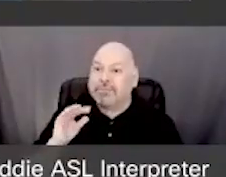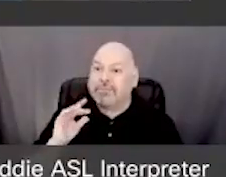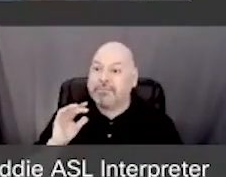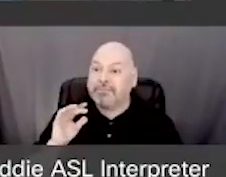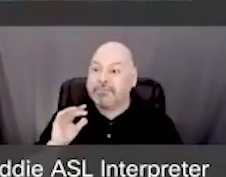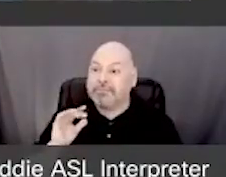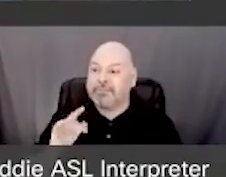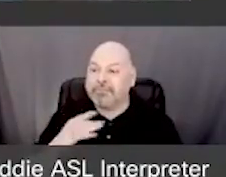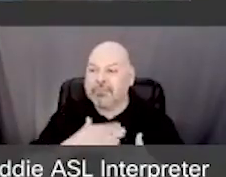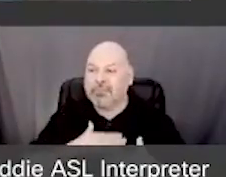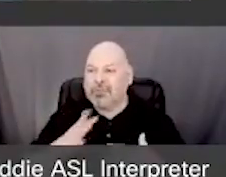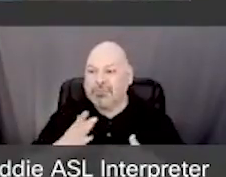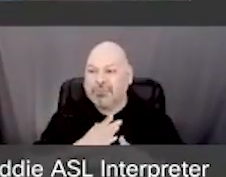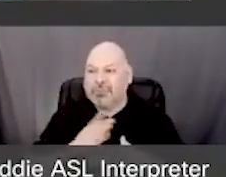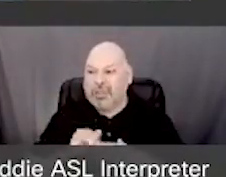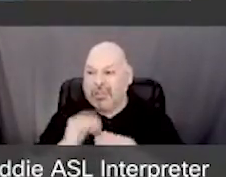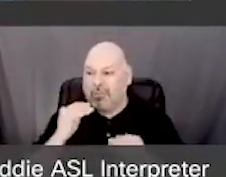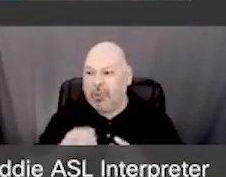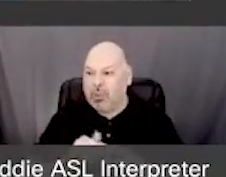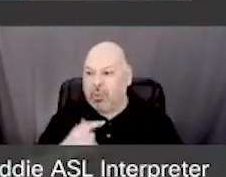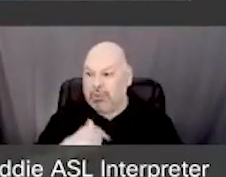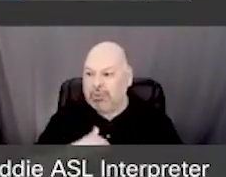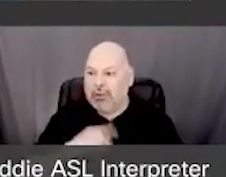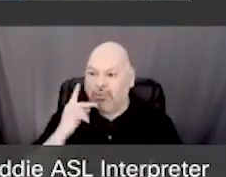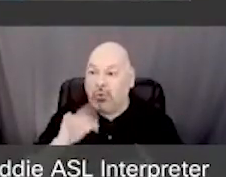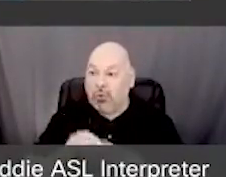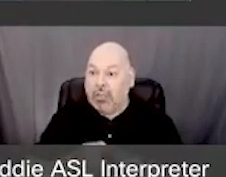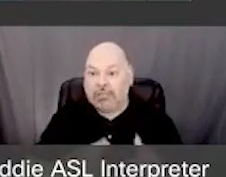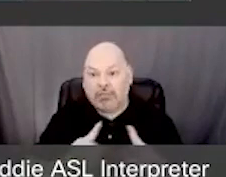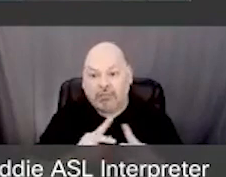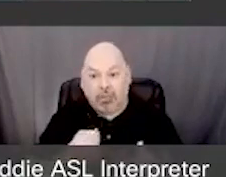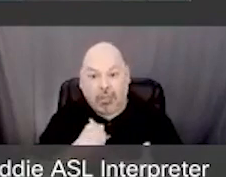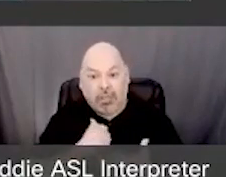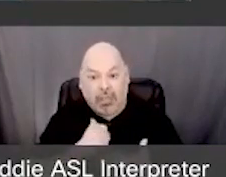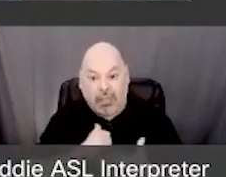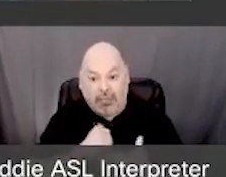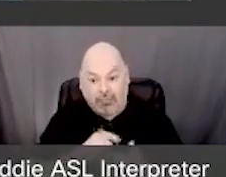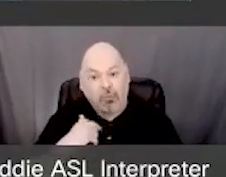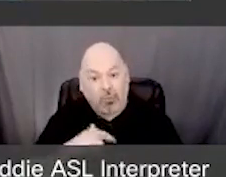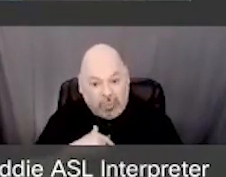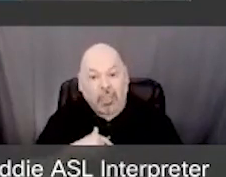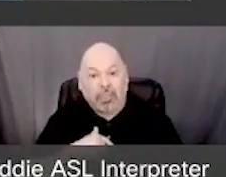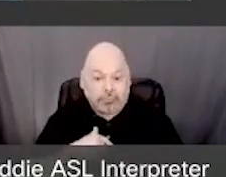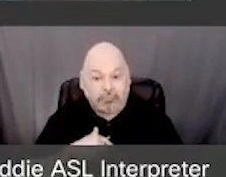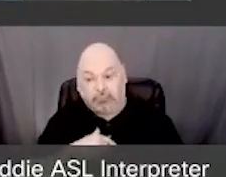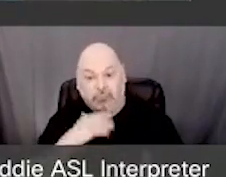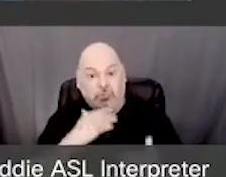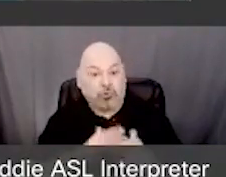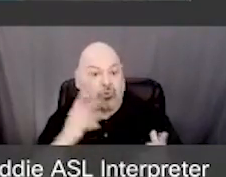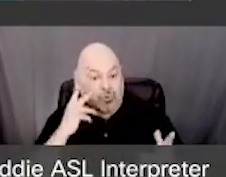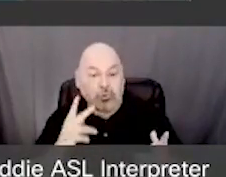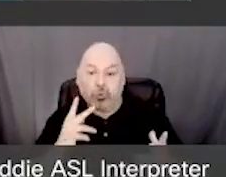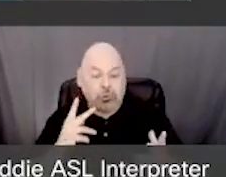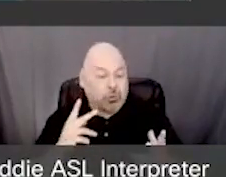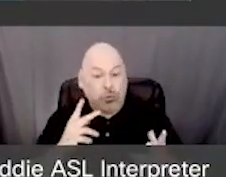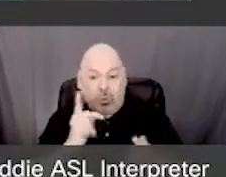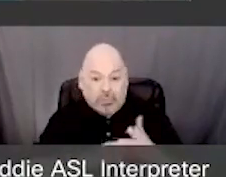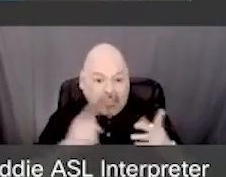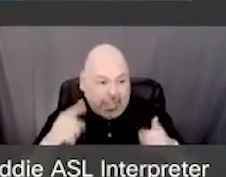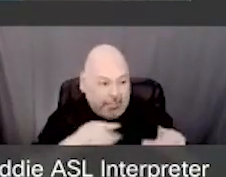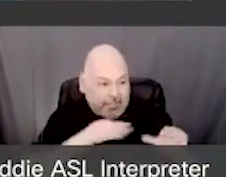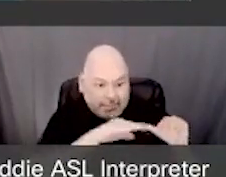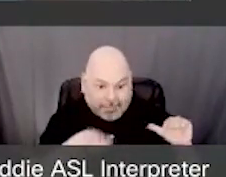We appreciate you sharing that information with our viewers. It's just very helpful as we get a look at the view on the horizon. So our